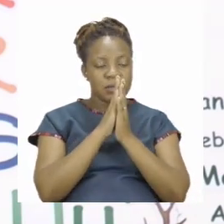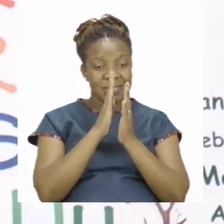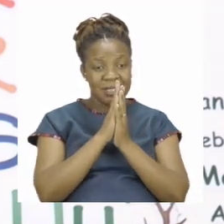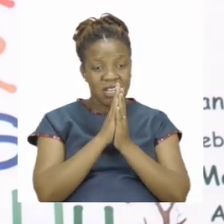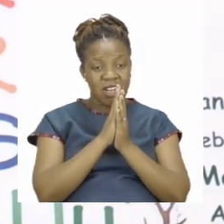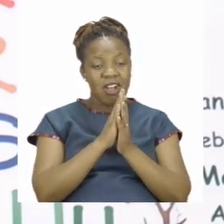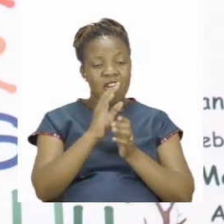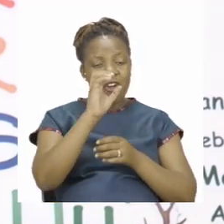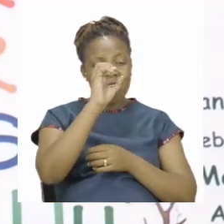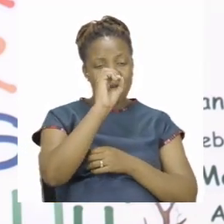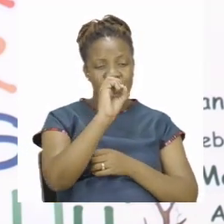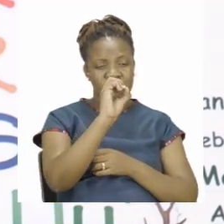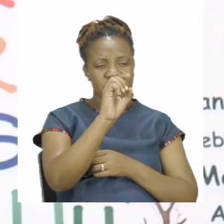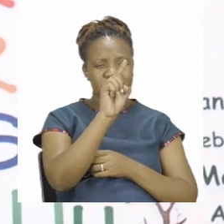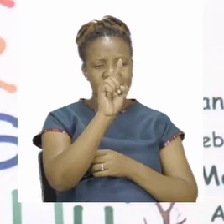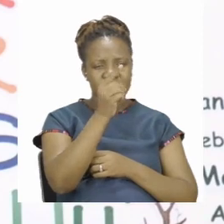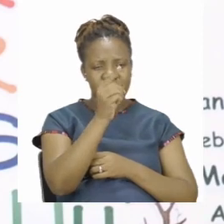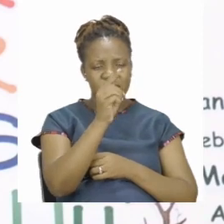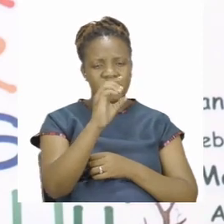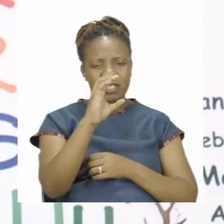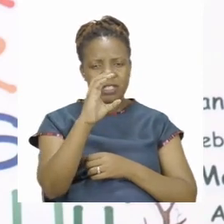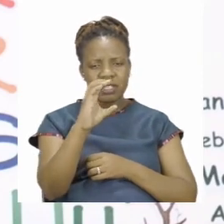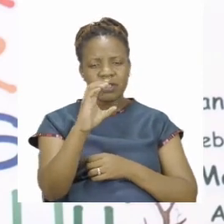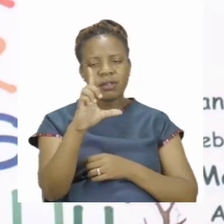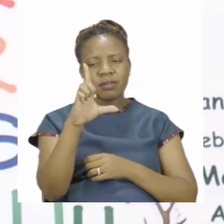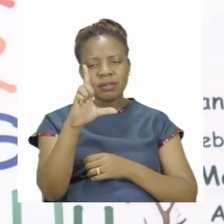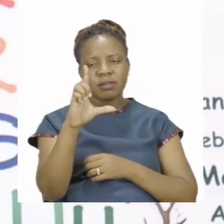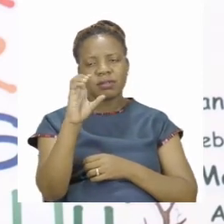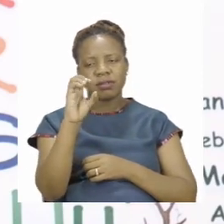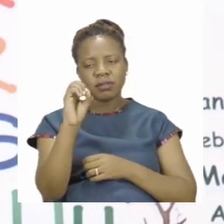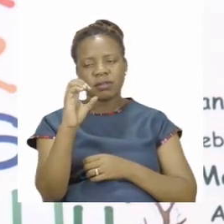important. Please take a good look at mine.